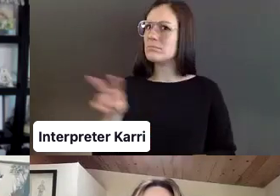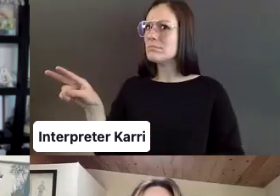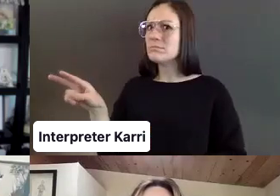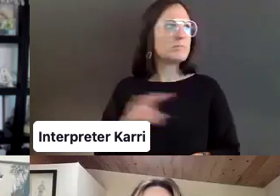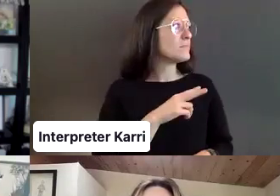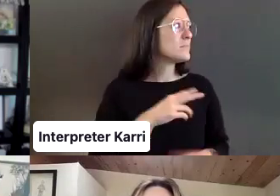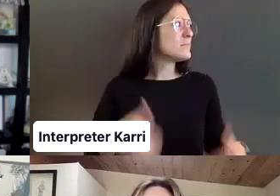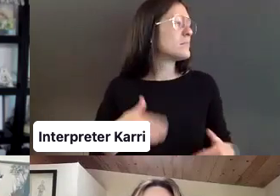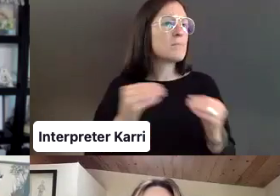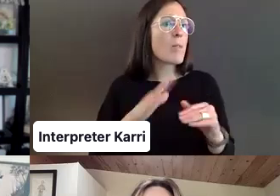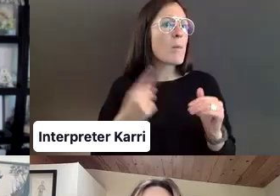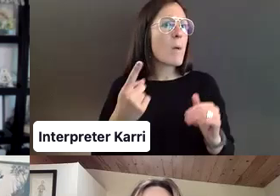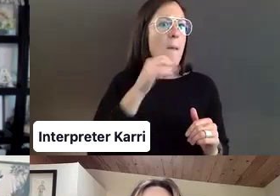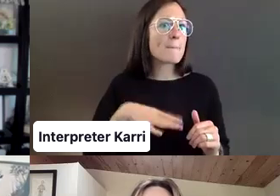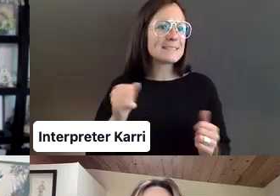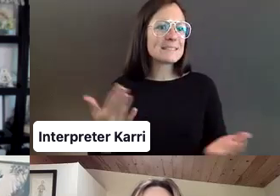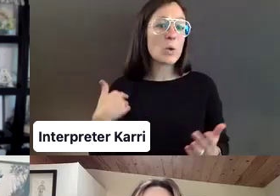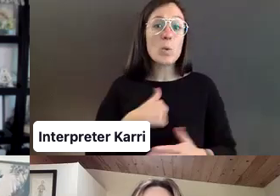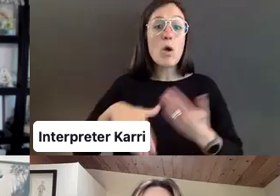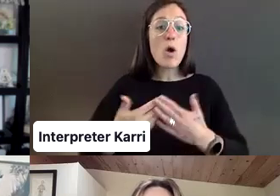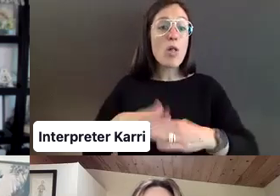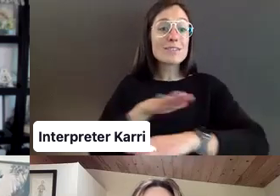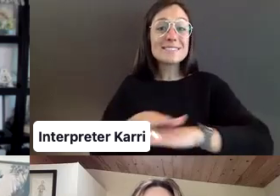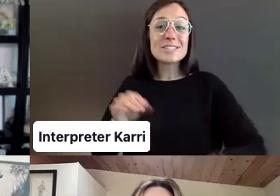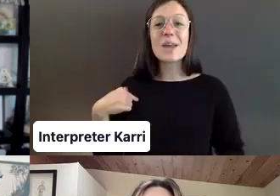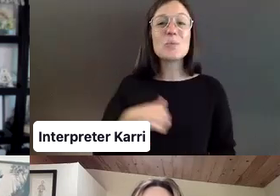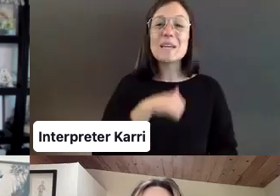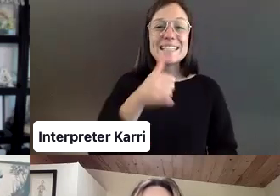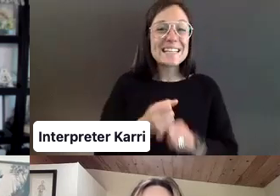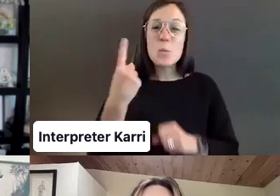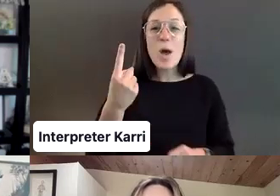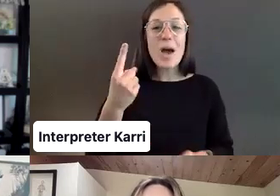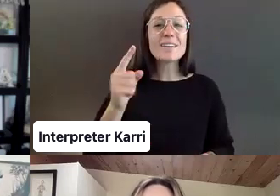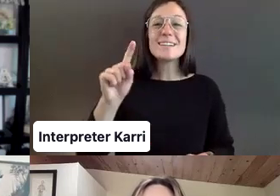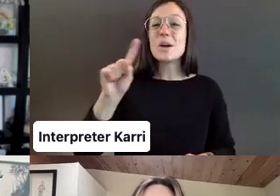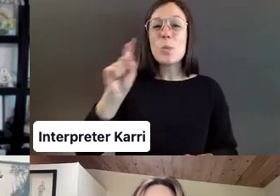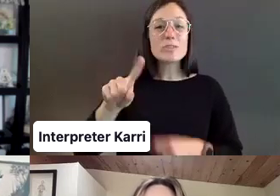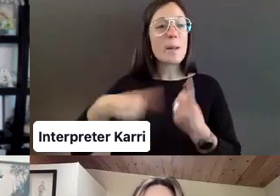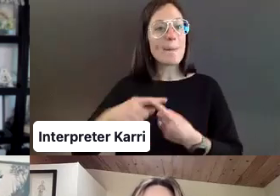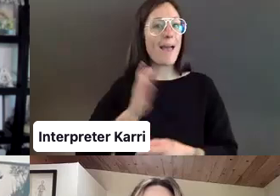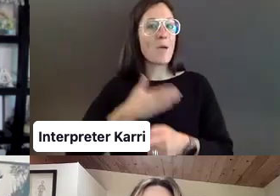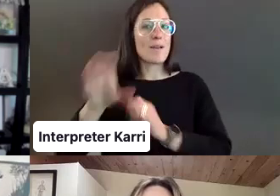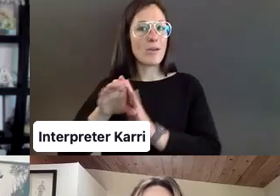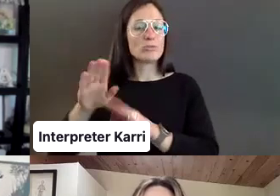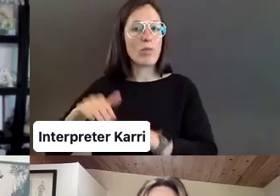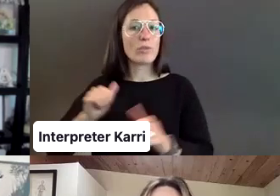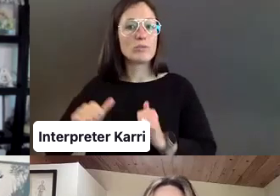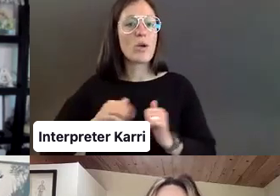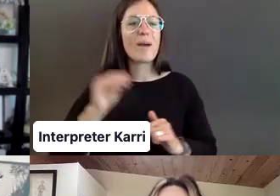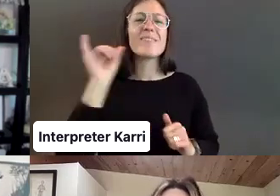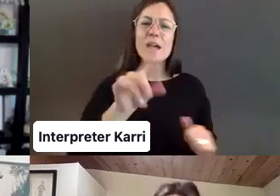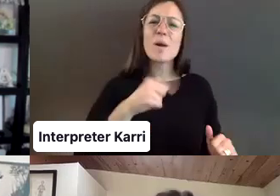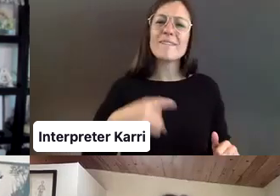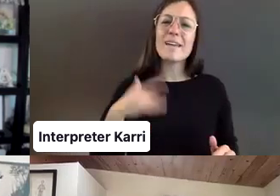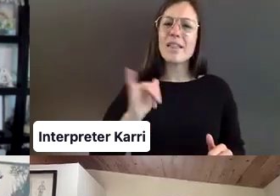there more than one woman here, we were all on stage and we didn't get a single question about our characters of the show. And that's where I feel like